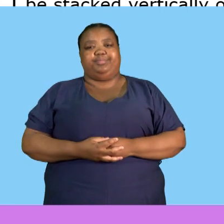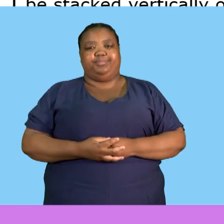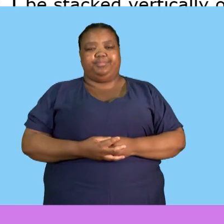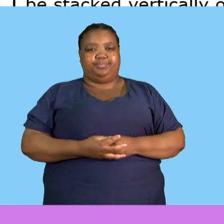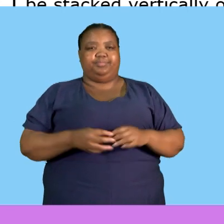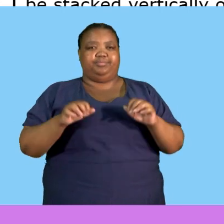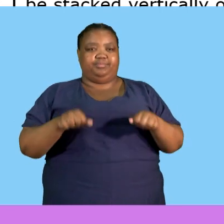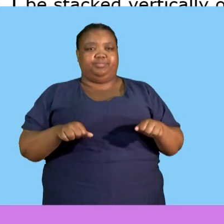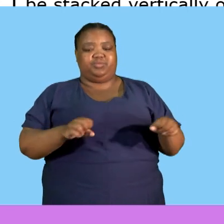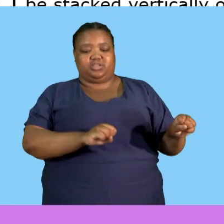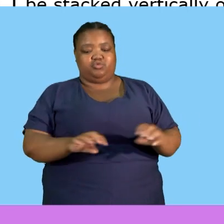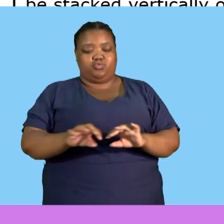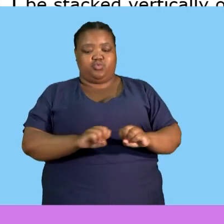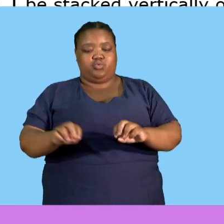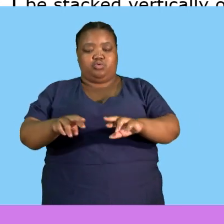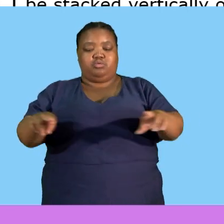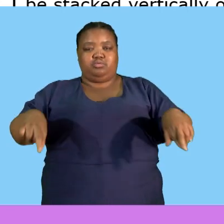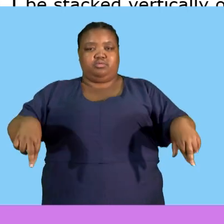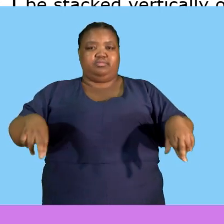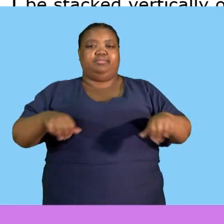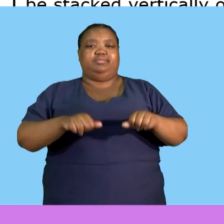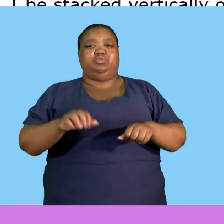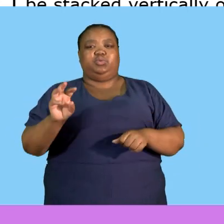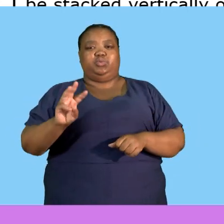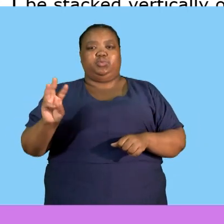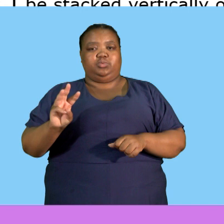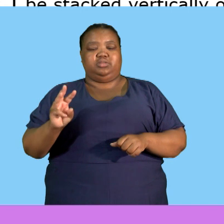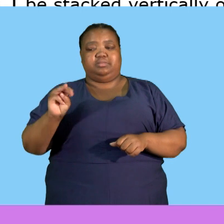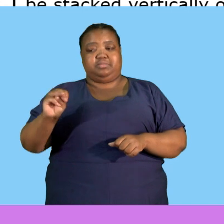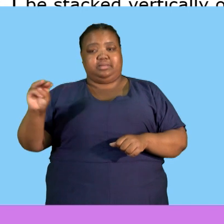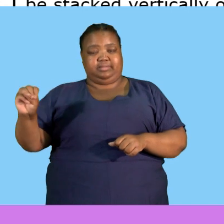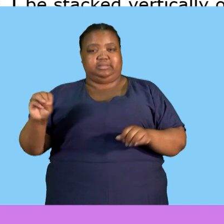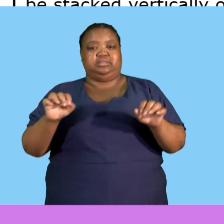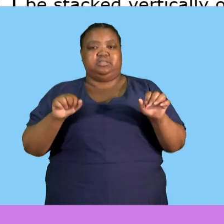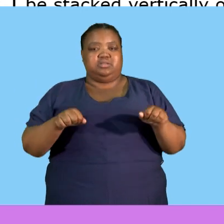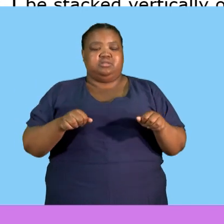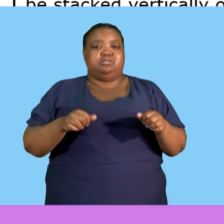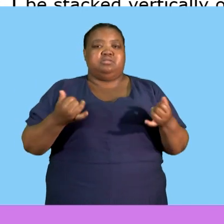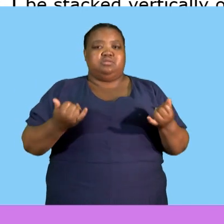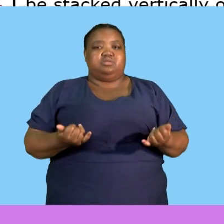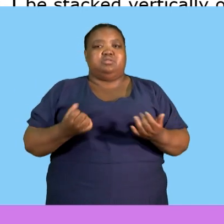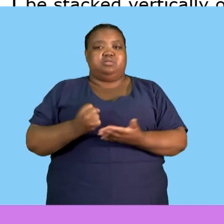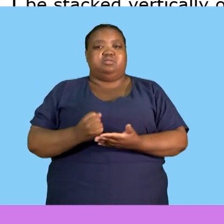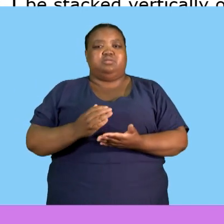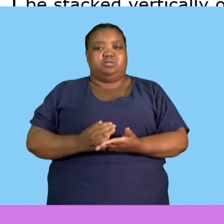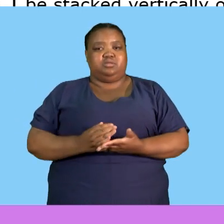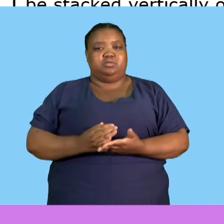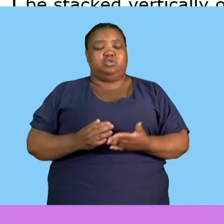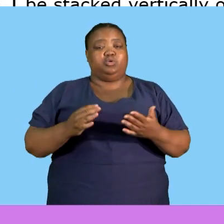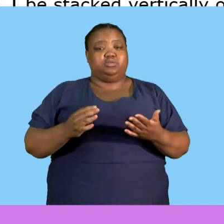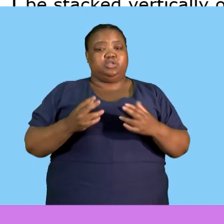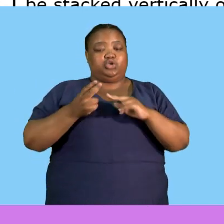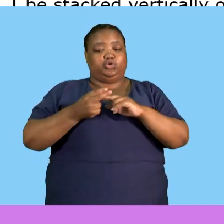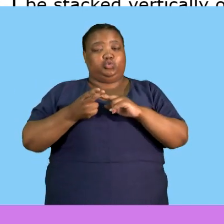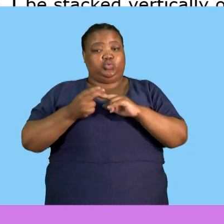in meters. And then when we look here, again, the length and the width of the crate is given in millimeters.